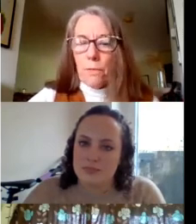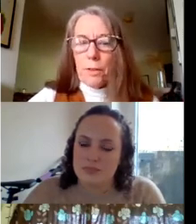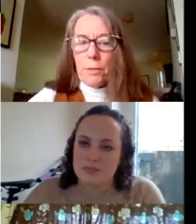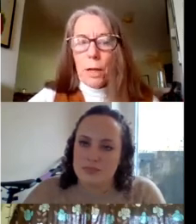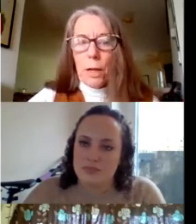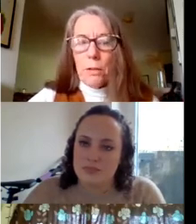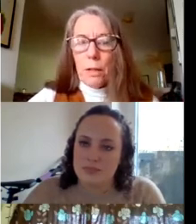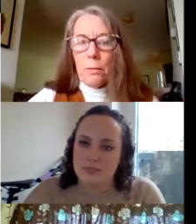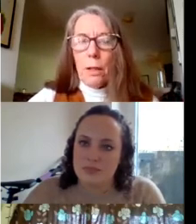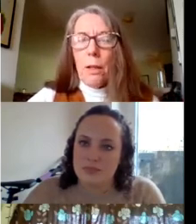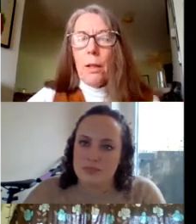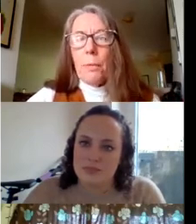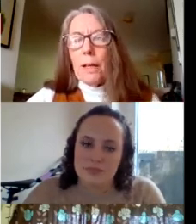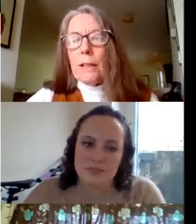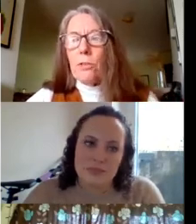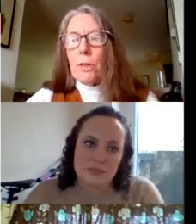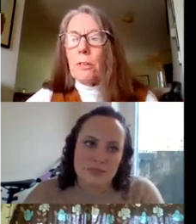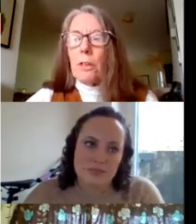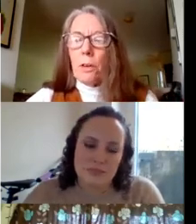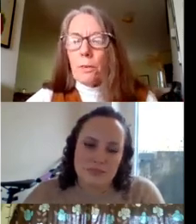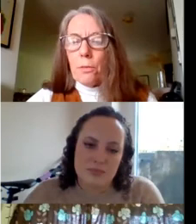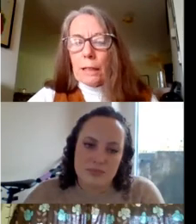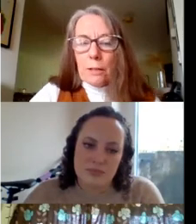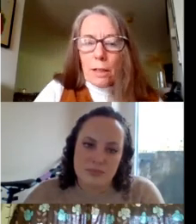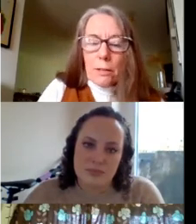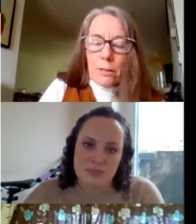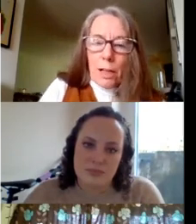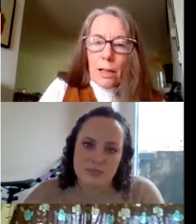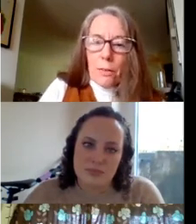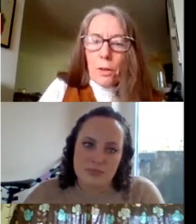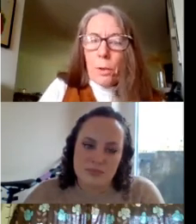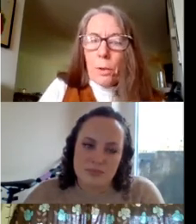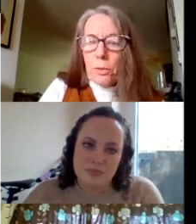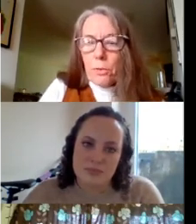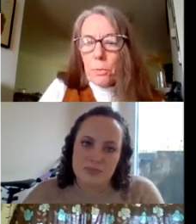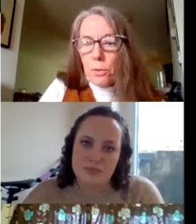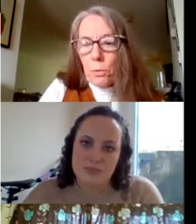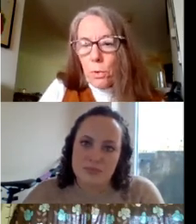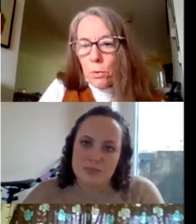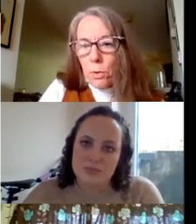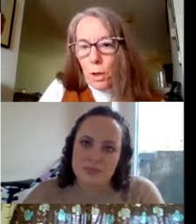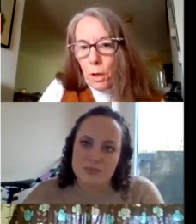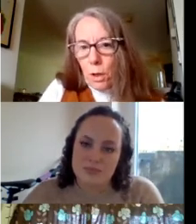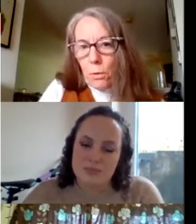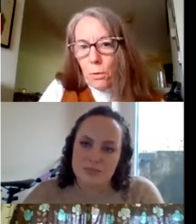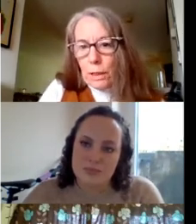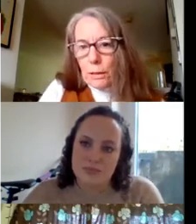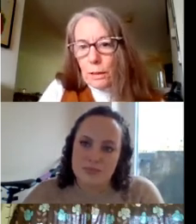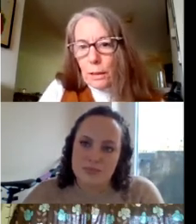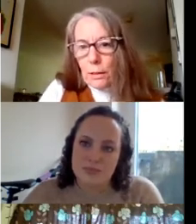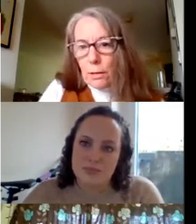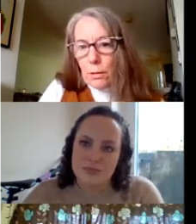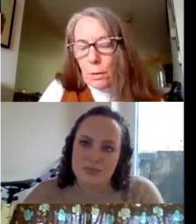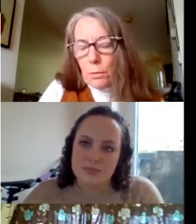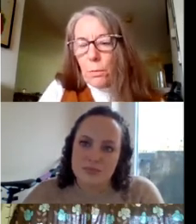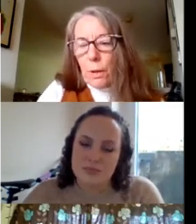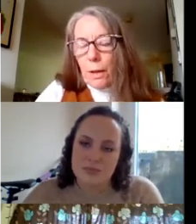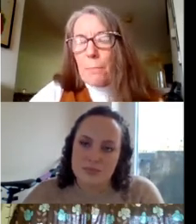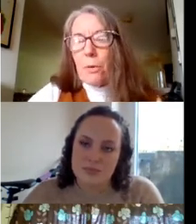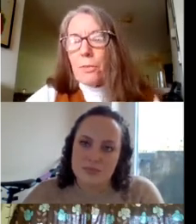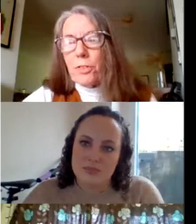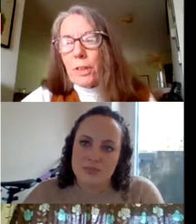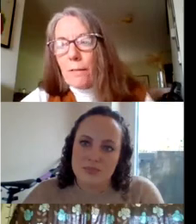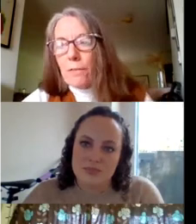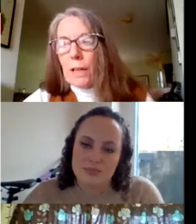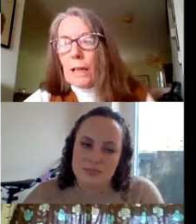this branding. But then interestingly, on the right-hand side, the quote is from someone who clearly, well, a